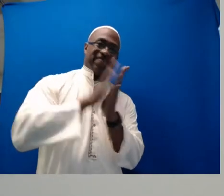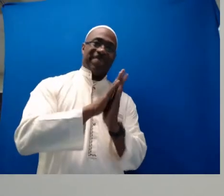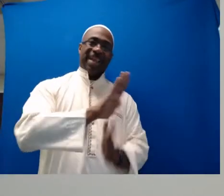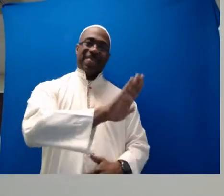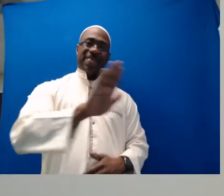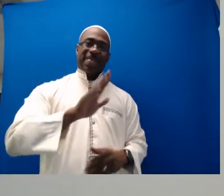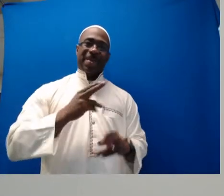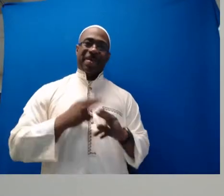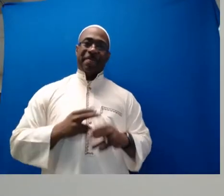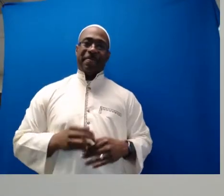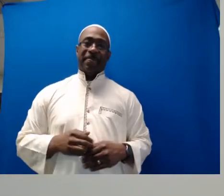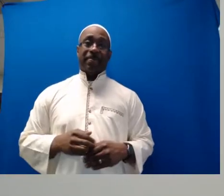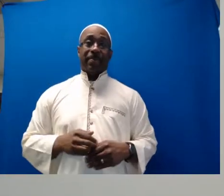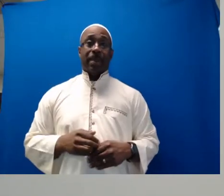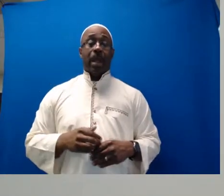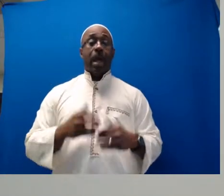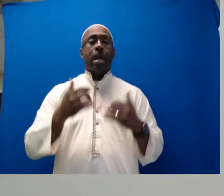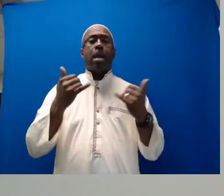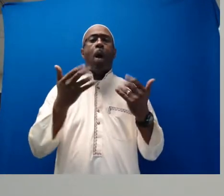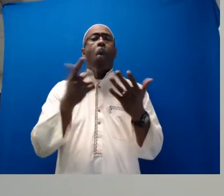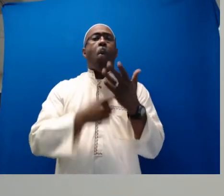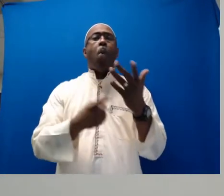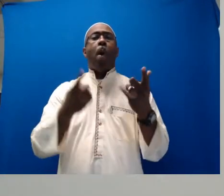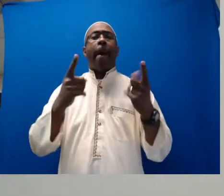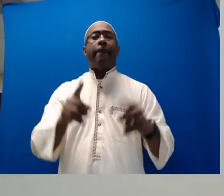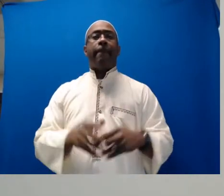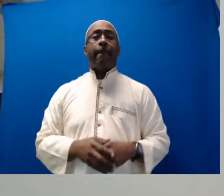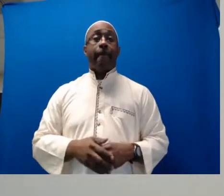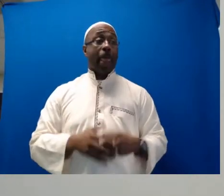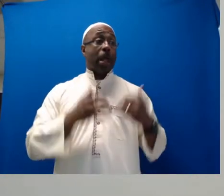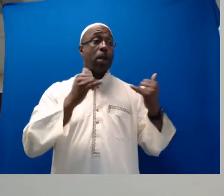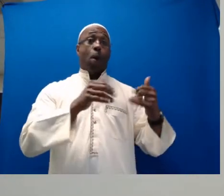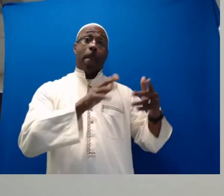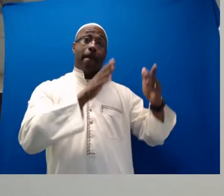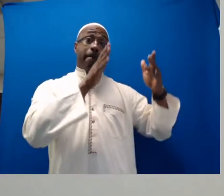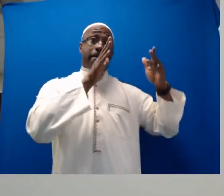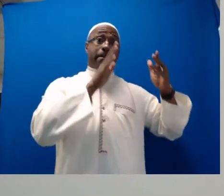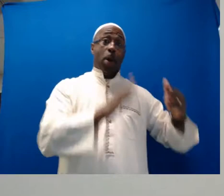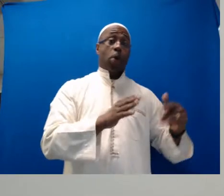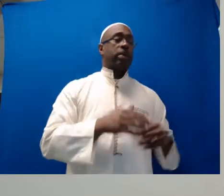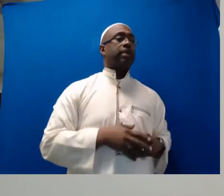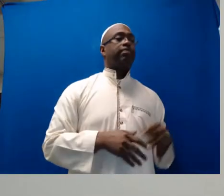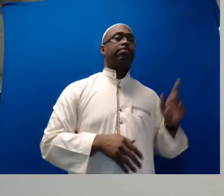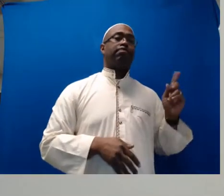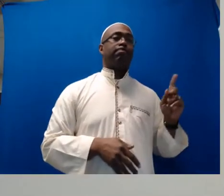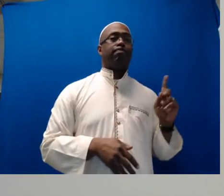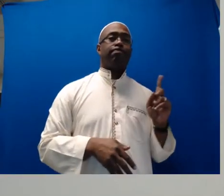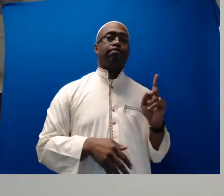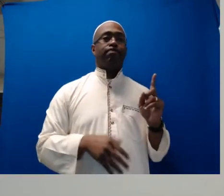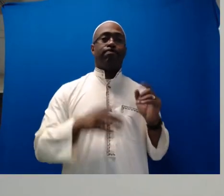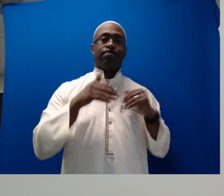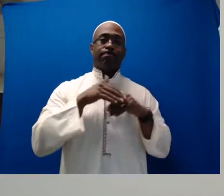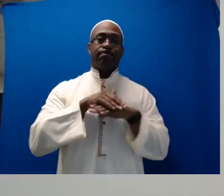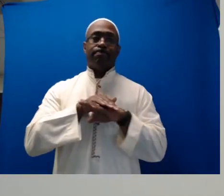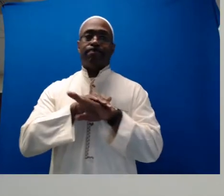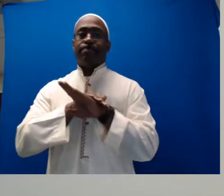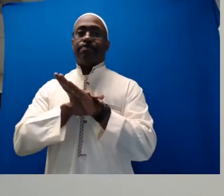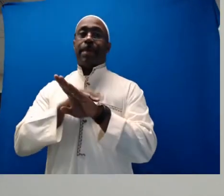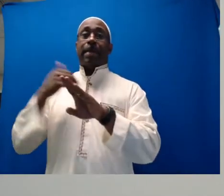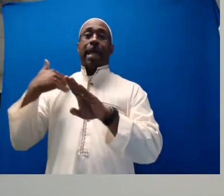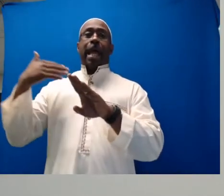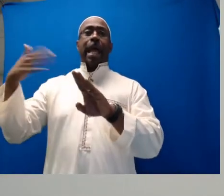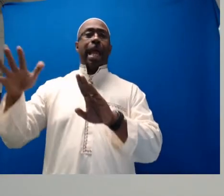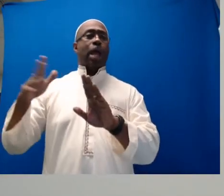Well, what happens? So now they come into the masjid, we come into the masjid, the angels have inshallah Azza wa